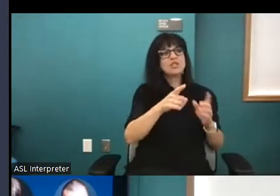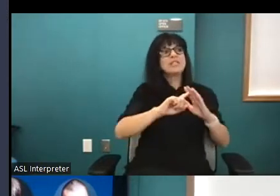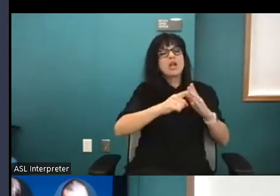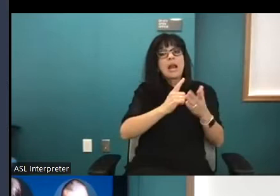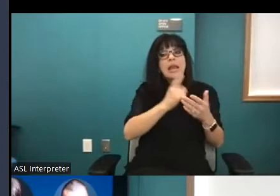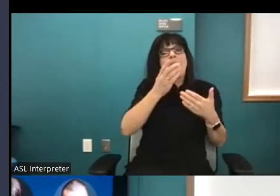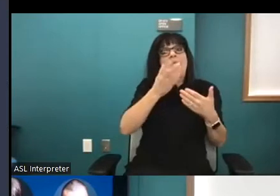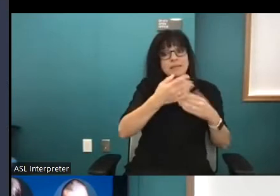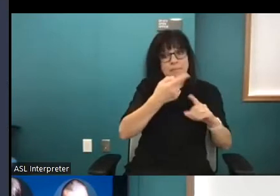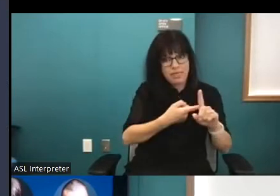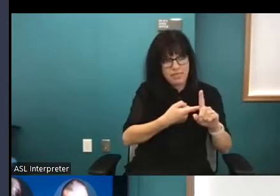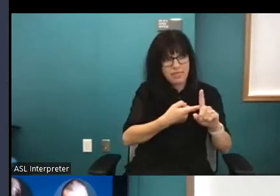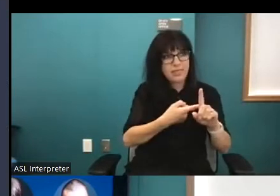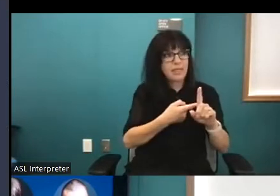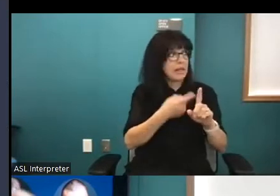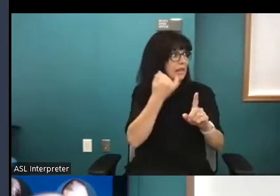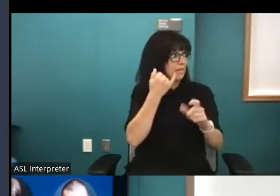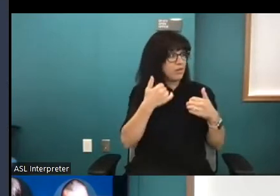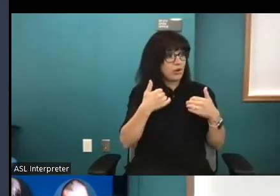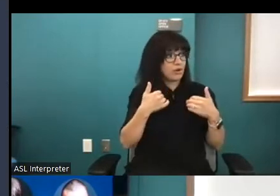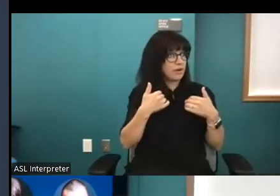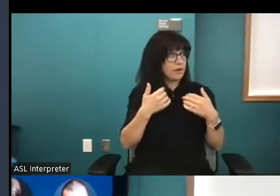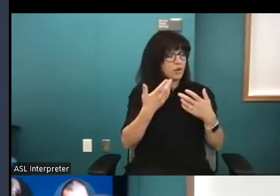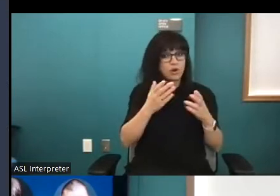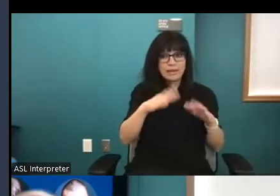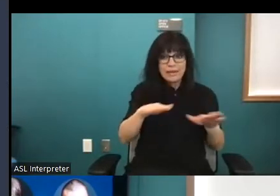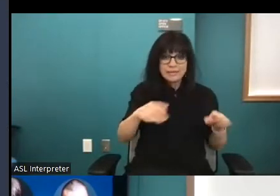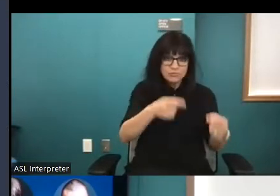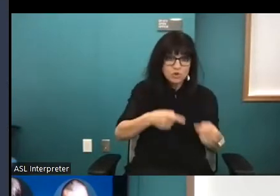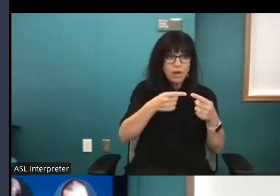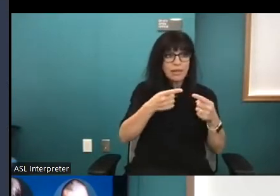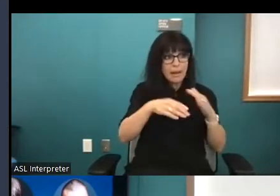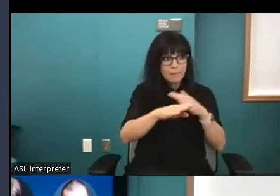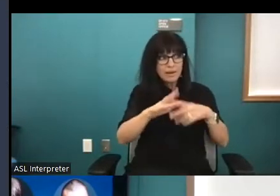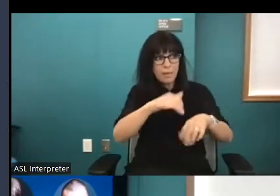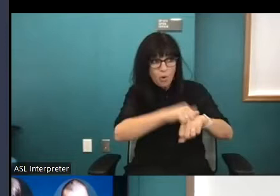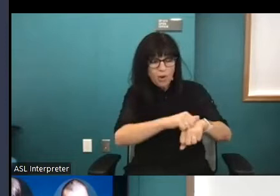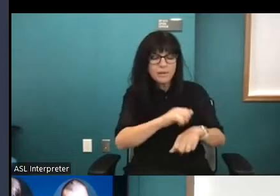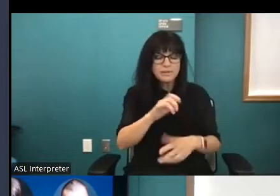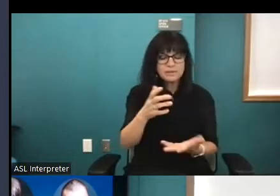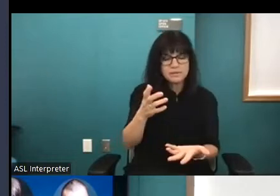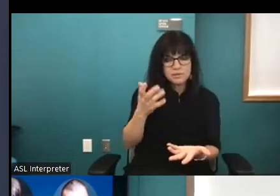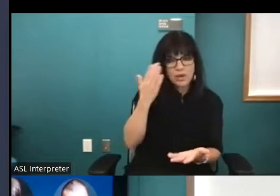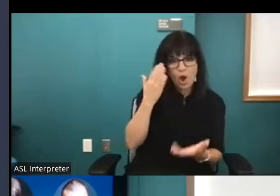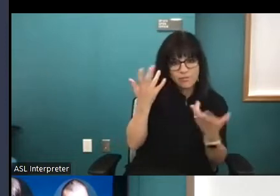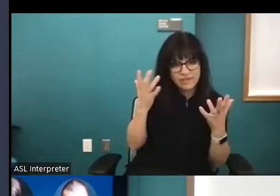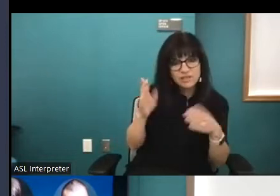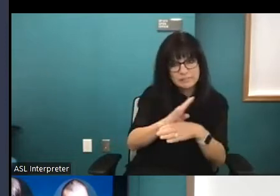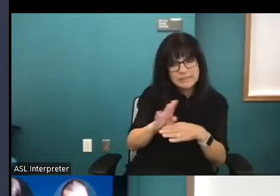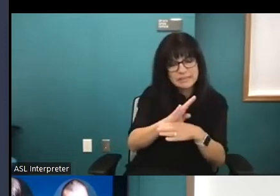next month. So if your kids are having trouble getting in with us, we know. That's why we're getting another one. We're